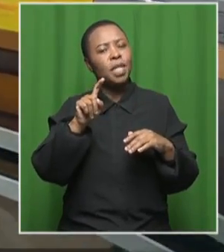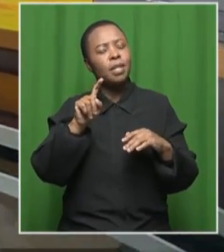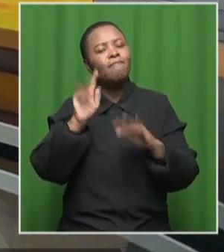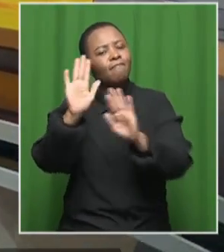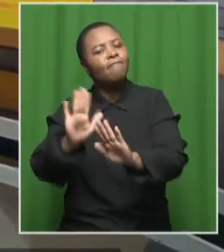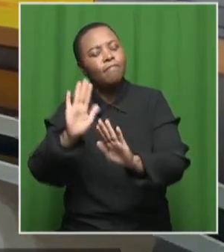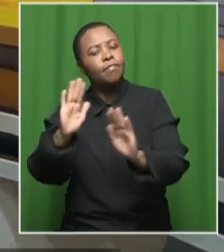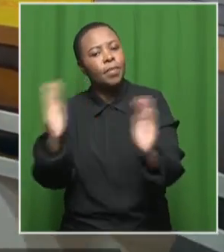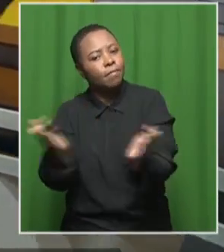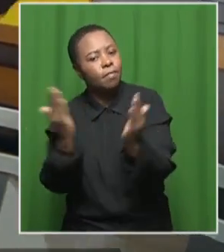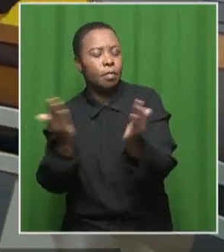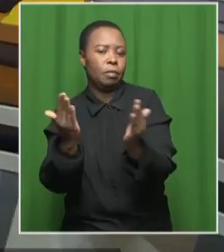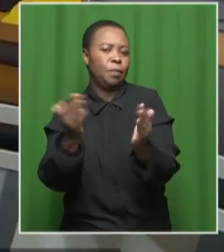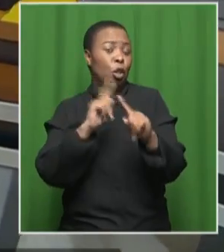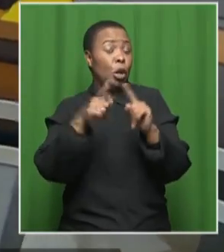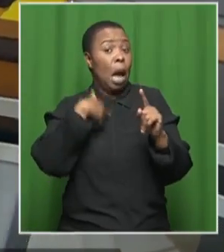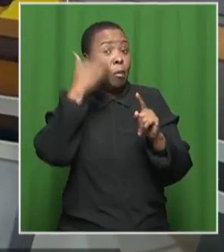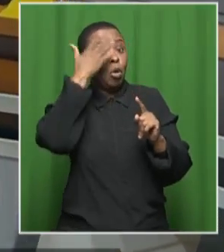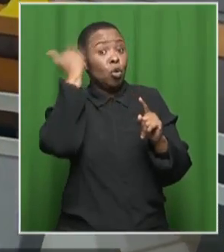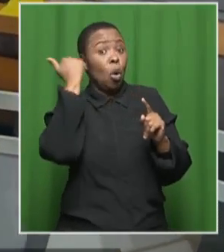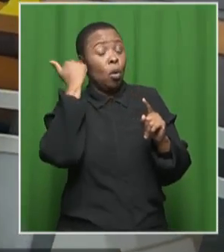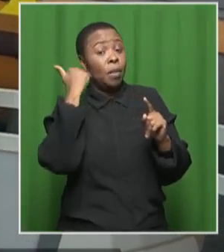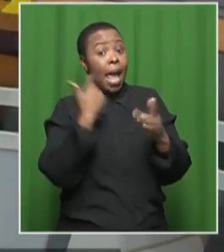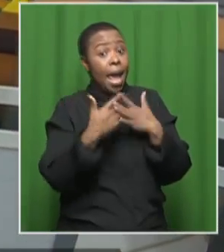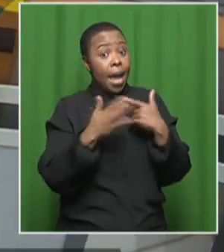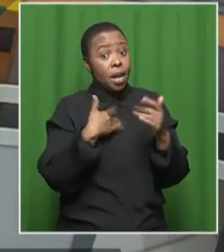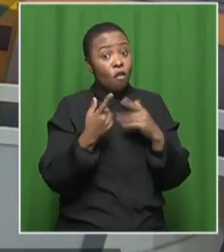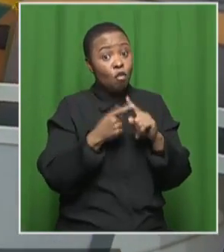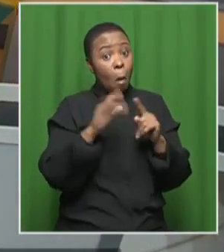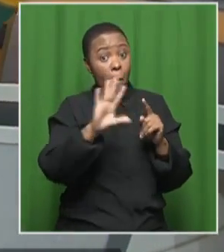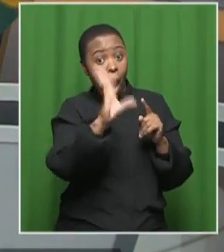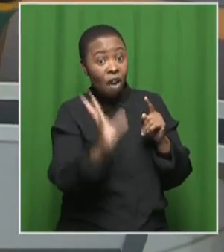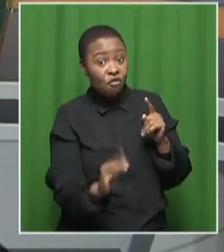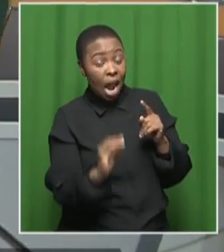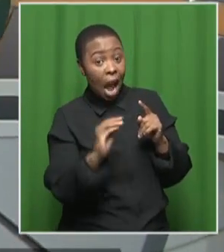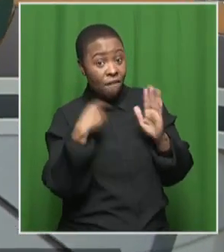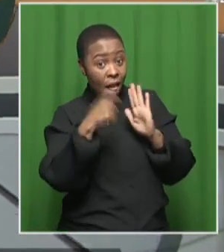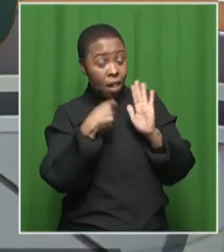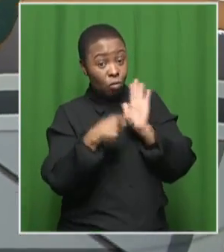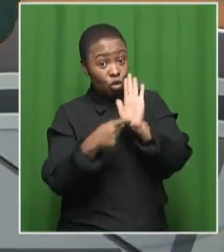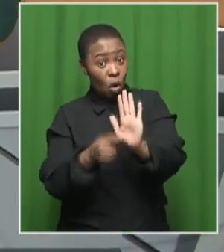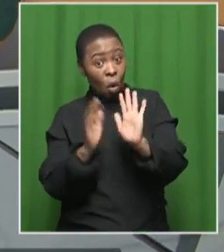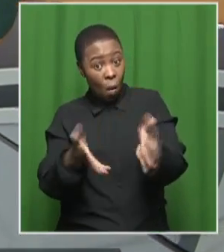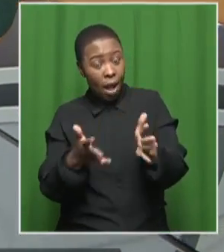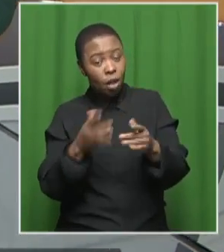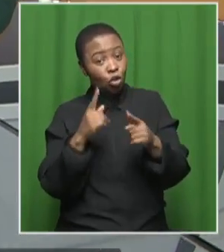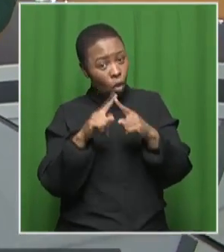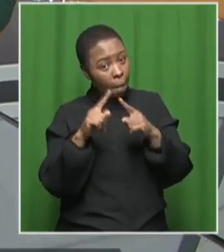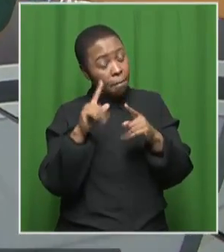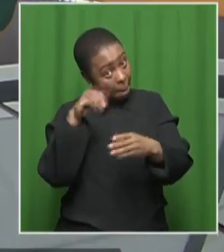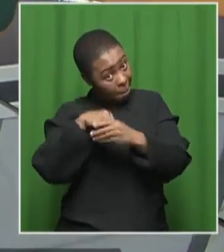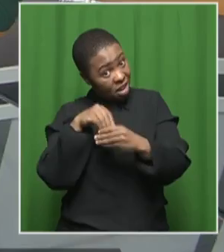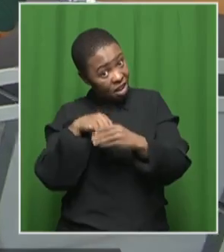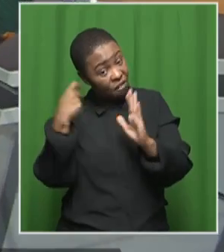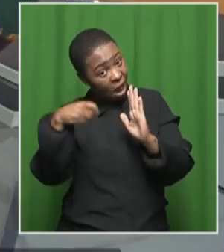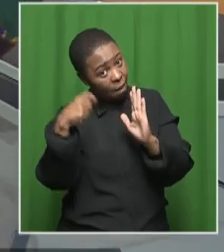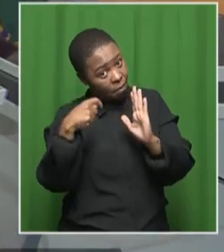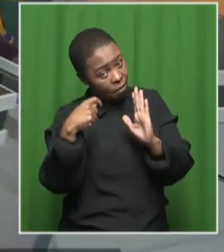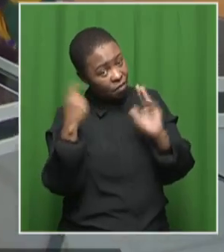I'm not sure if any films from the continent have been chosen to be shown. Is that also a part of the film festival? This